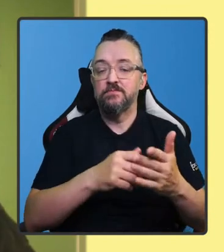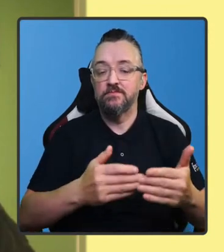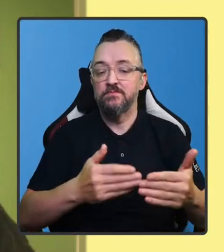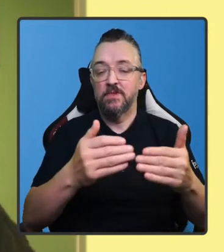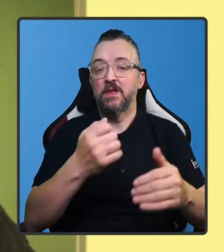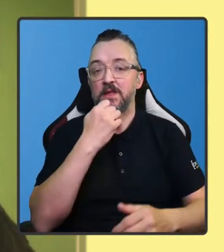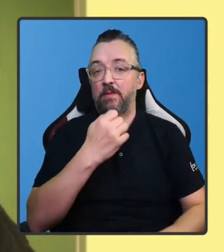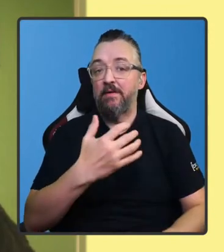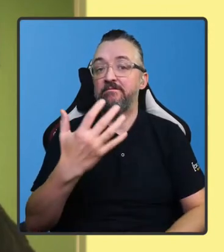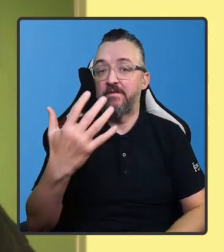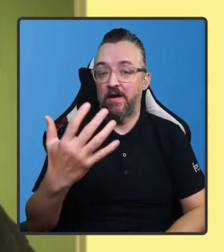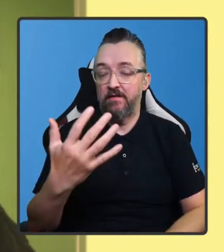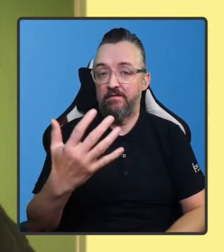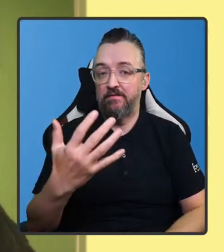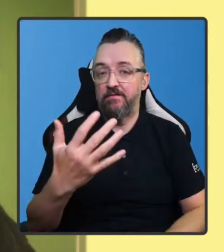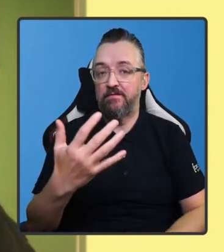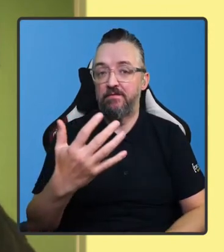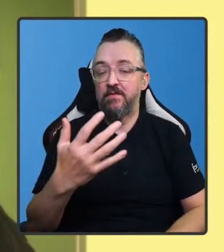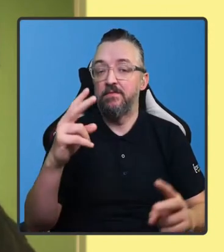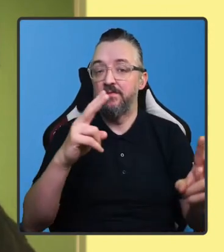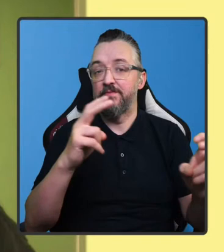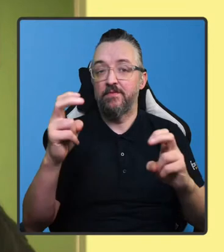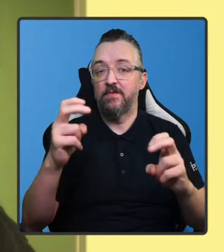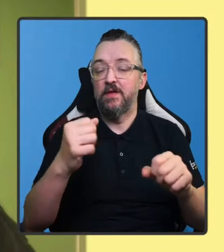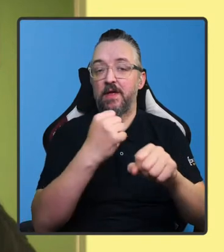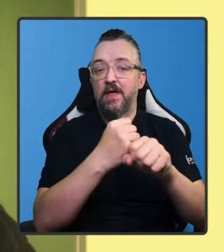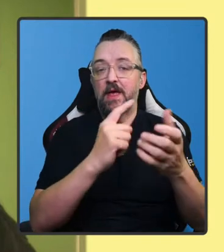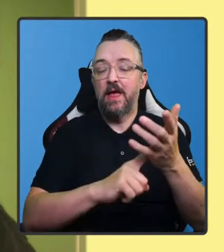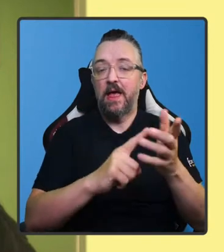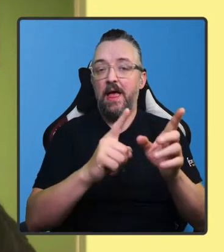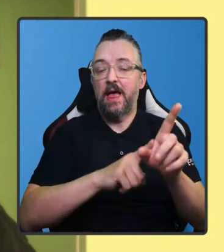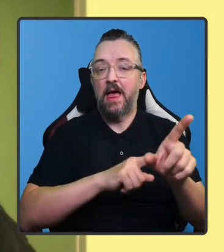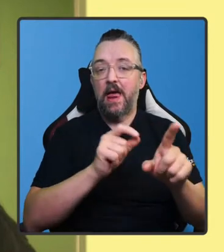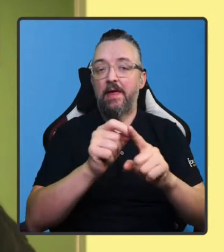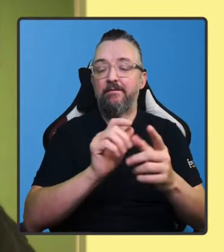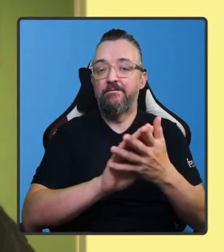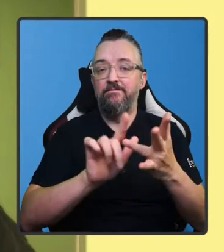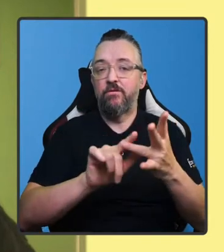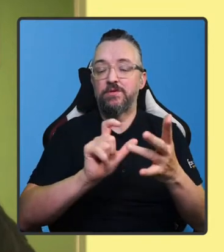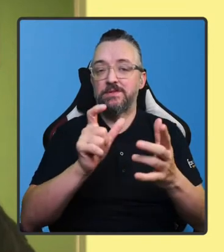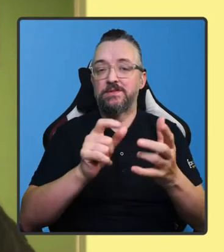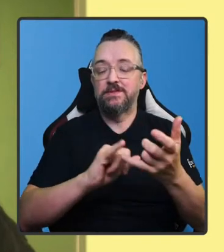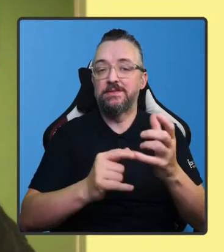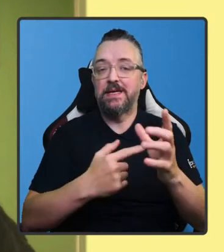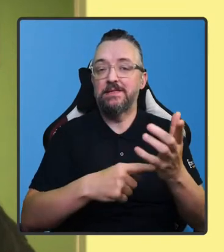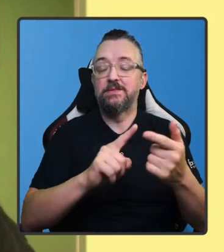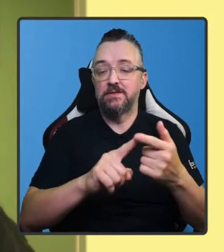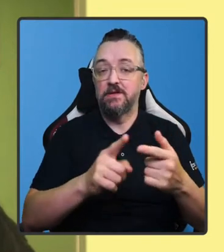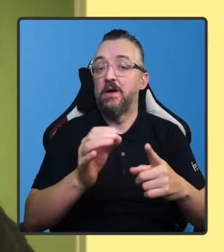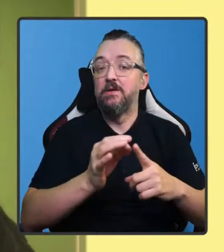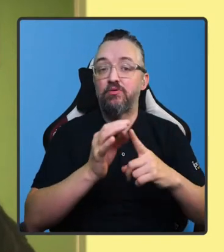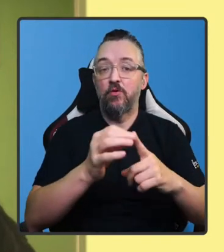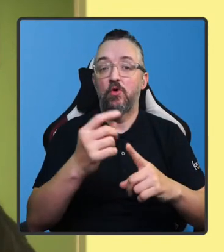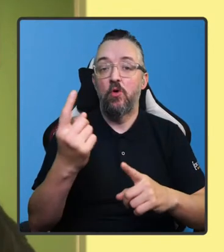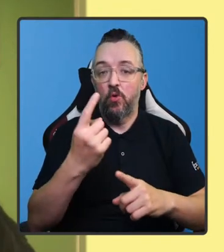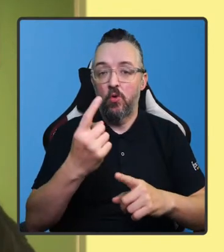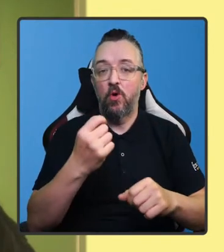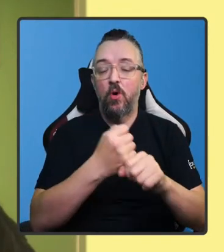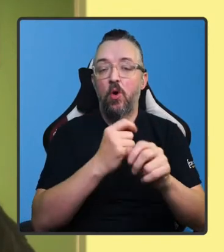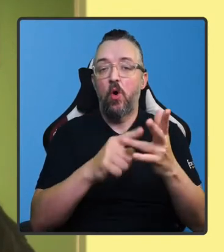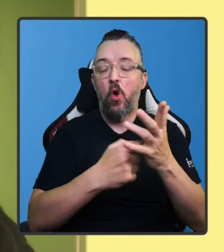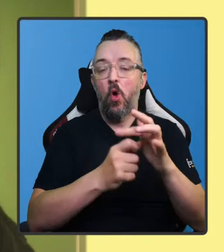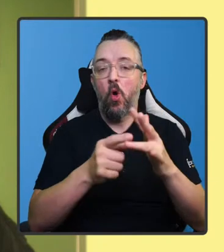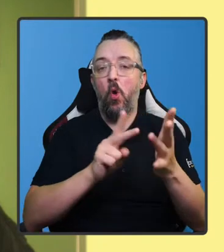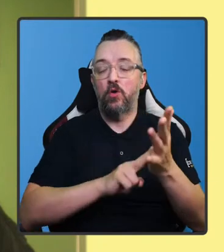number 5, which is entitled Glyphosate. And that resolution will be proposed by Gordon Scanlon and